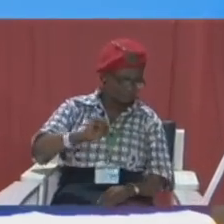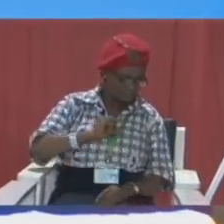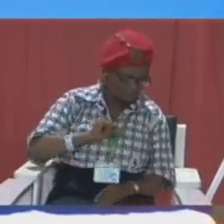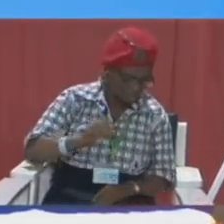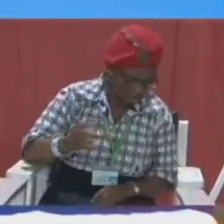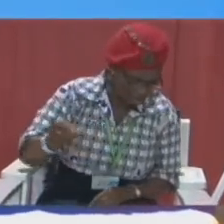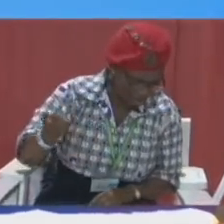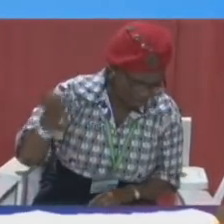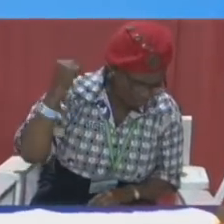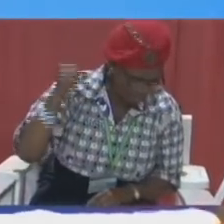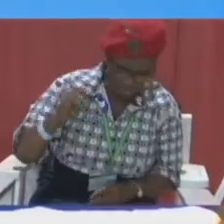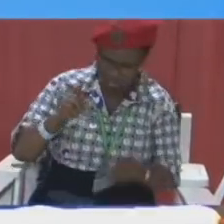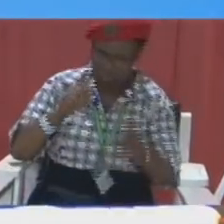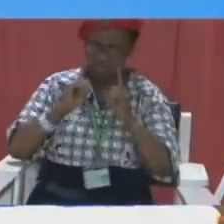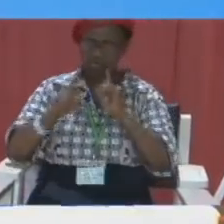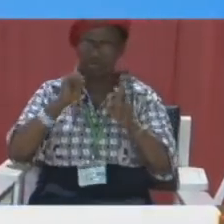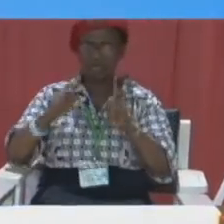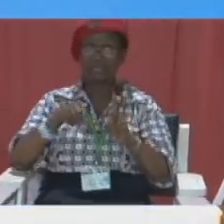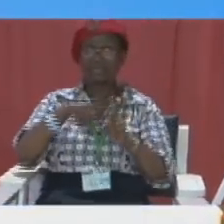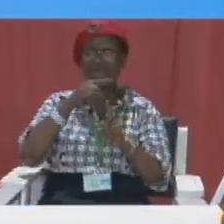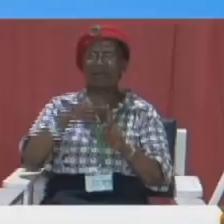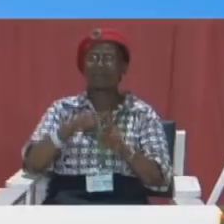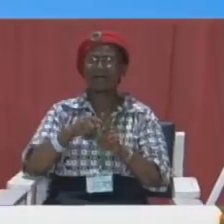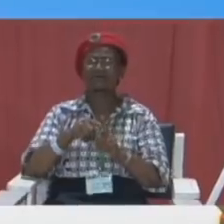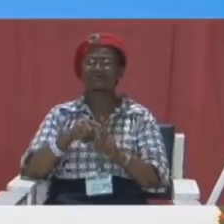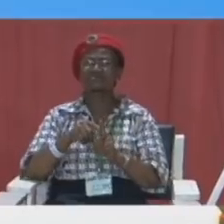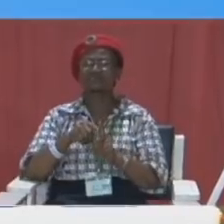I was talking about